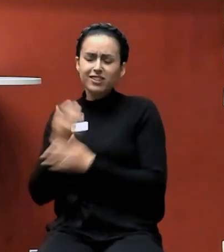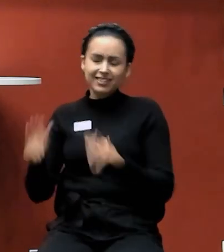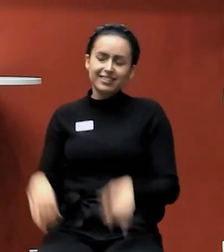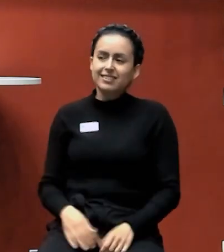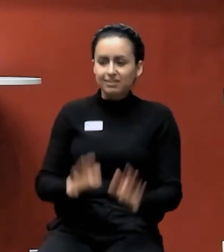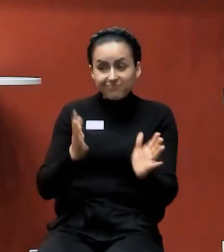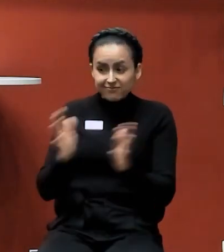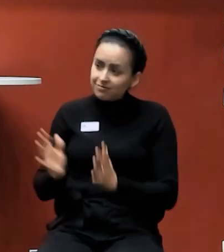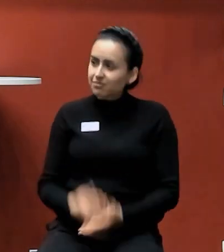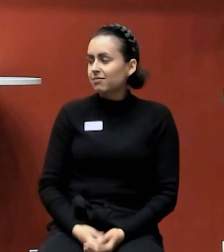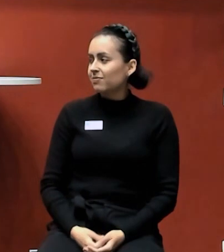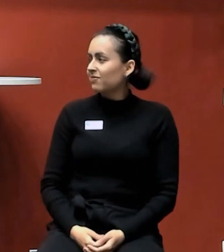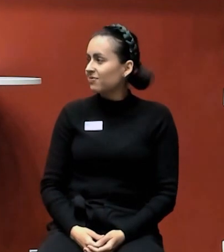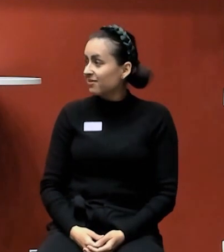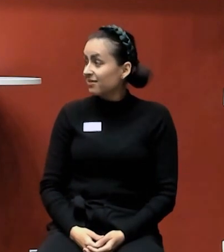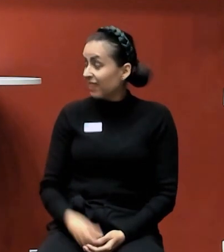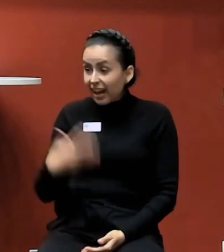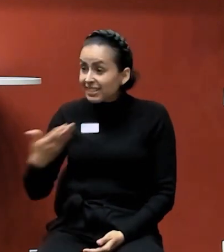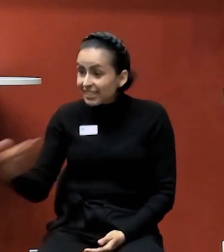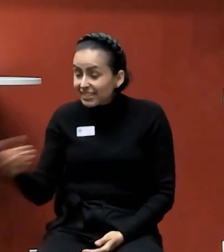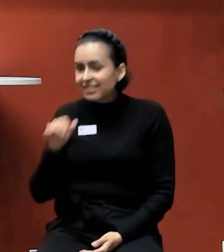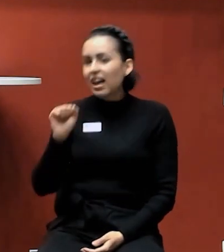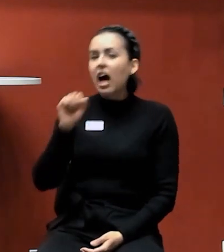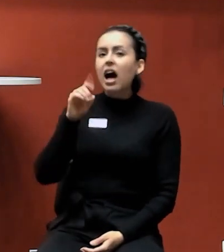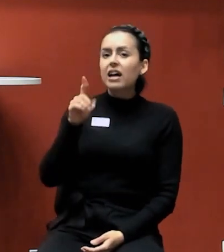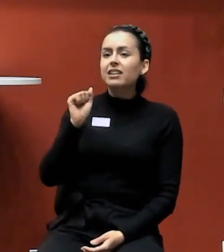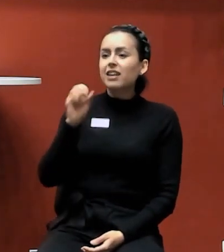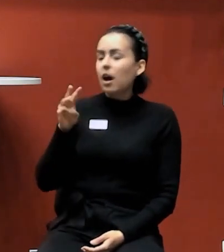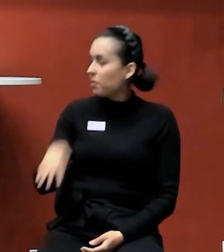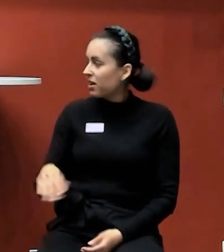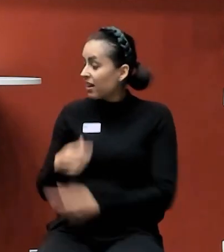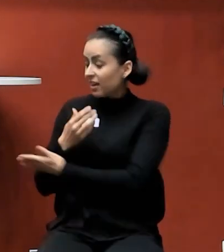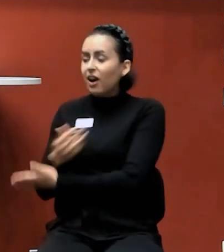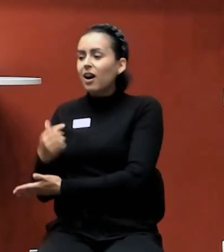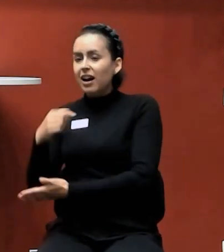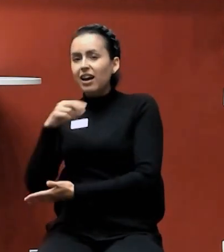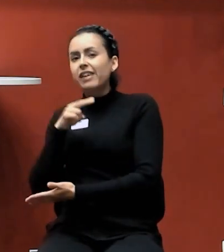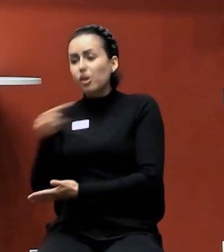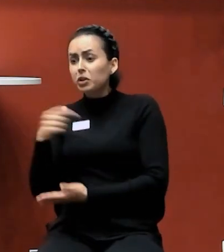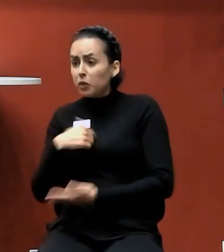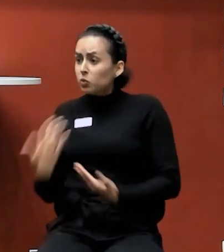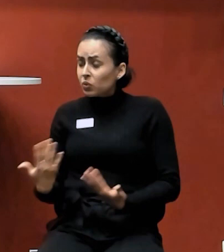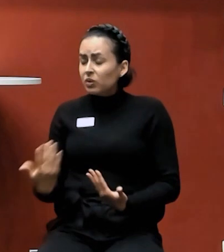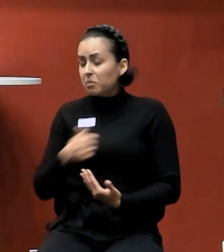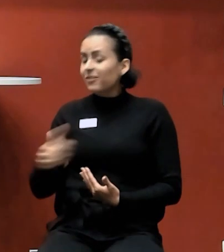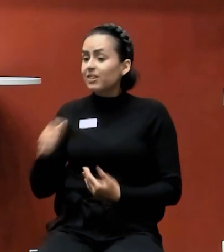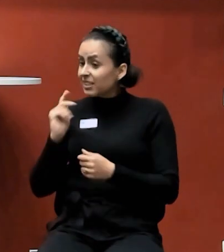thank you. Thank you, Ada. I was just curious. Where is the chicken farm? Right.